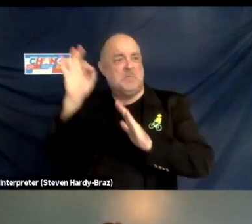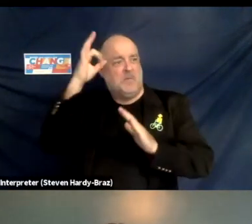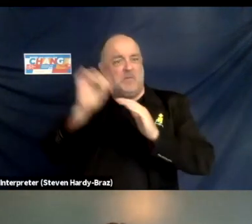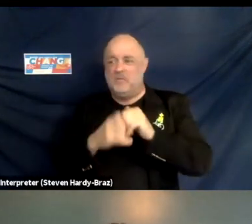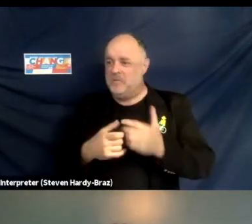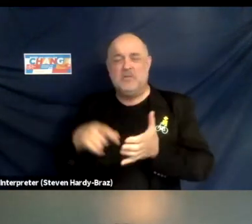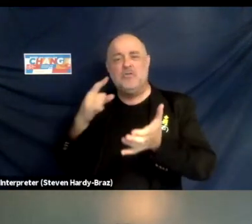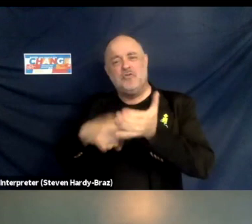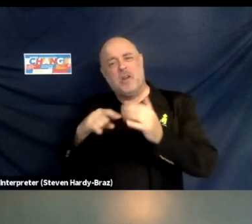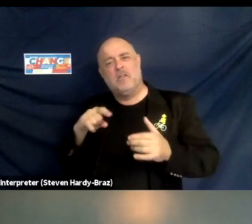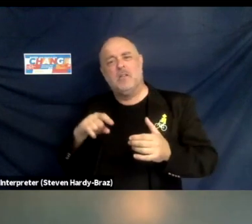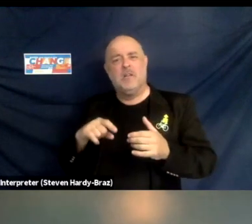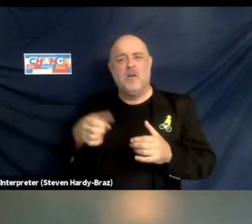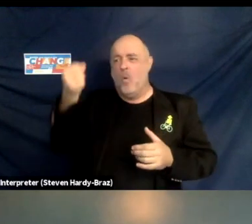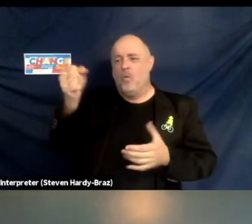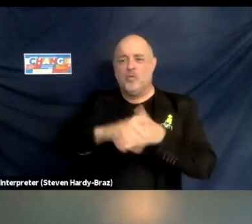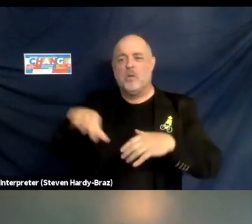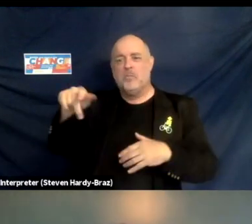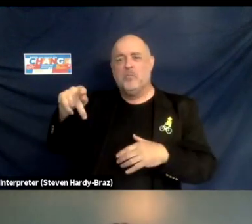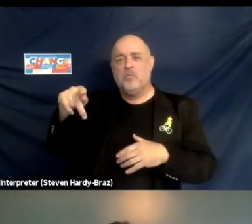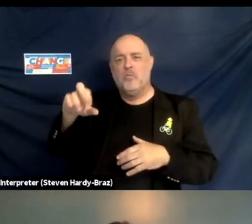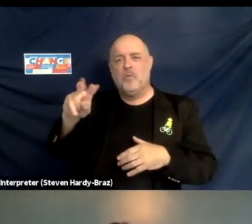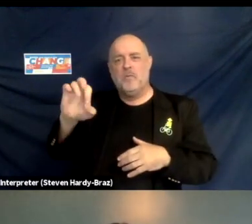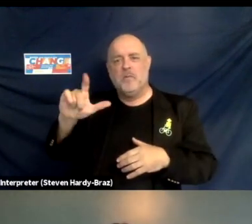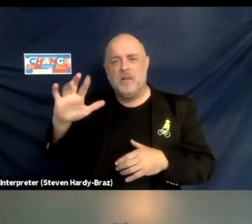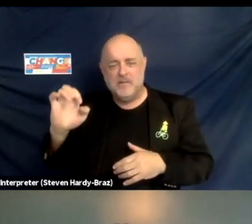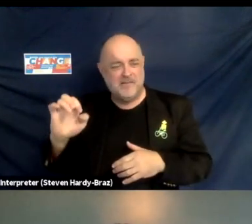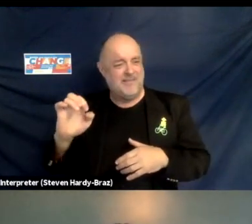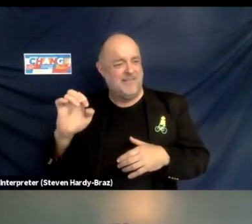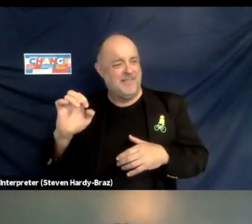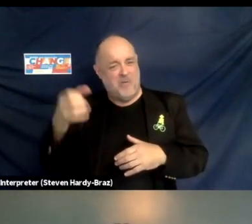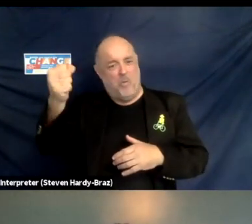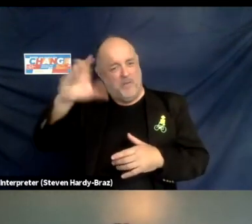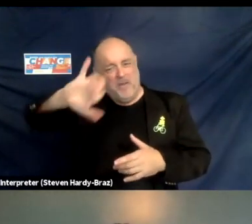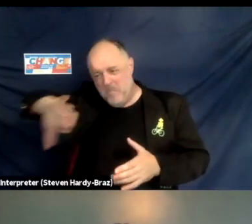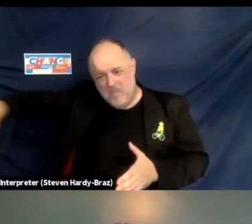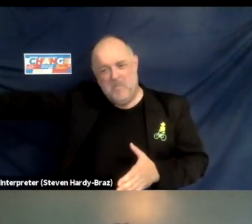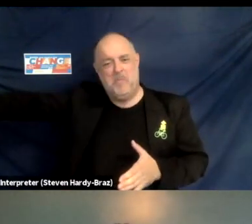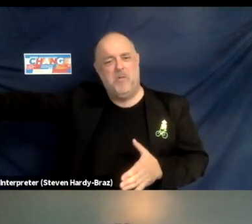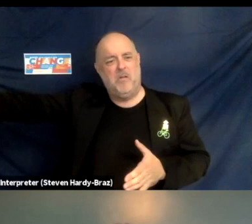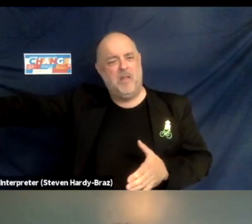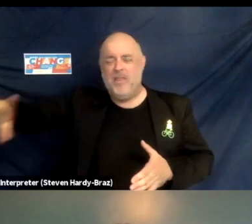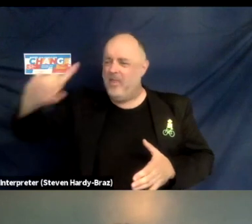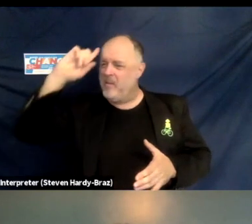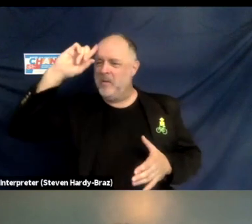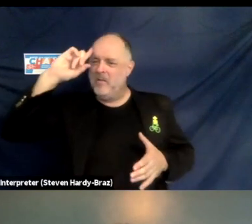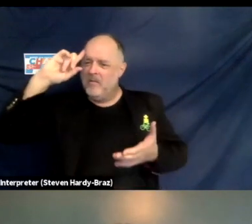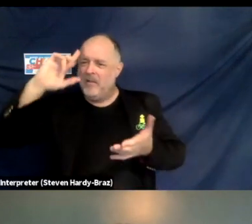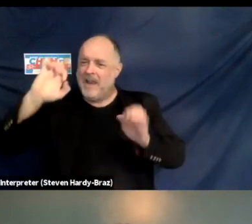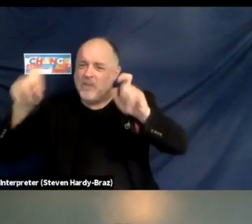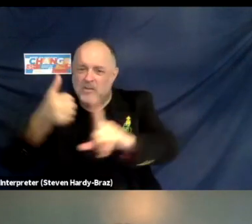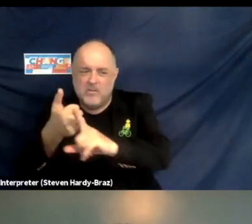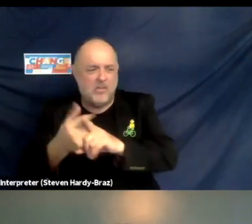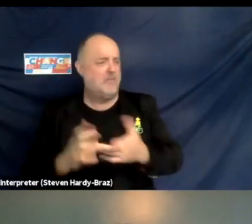privilege. They can humble themselves. They can educate themselves on the plight of Black, Brown, and low-income people in this country. They